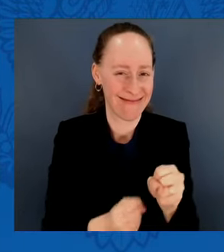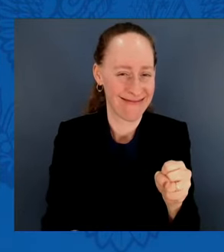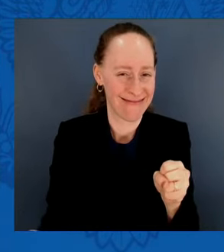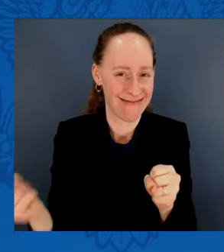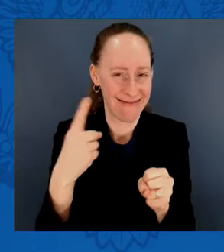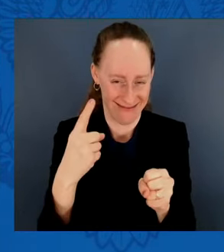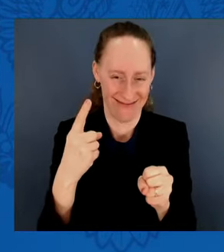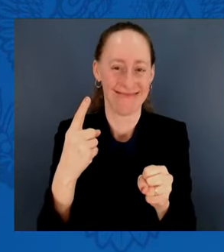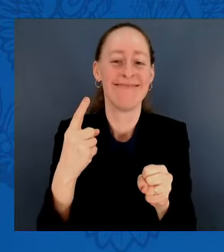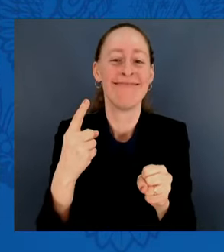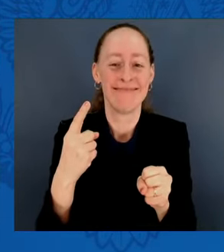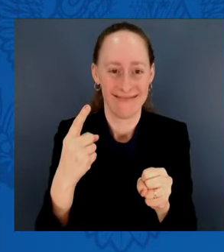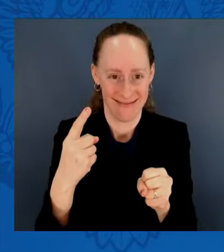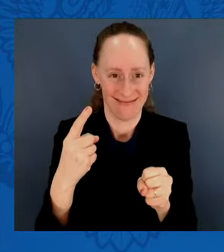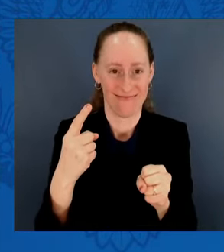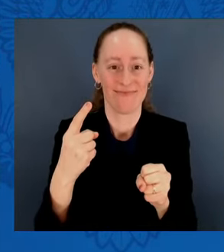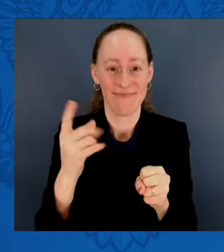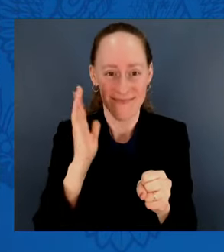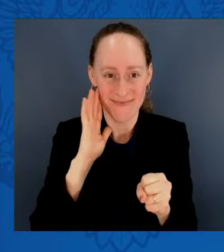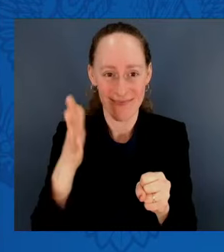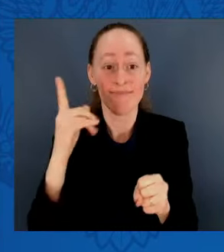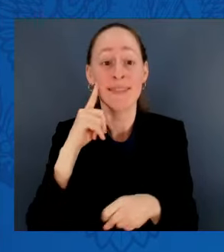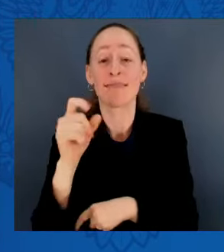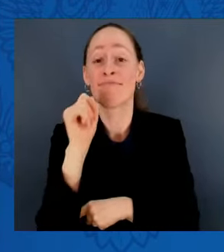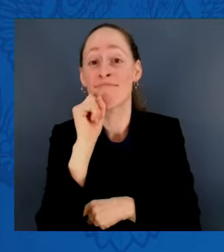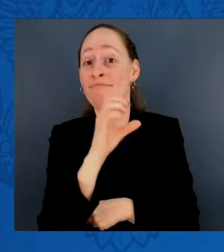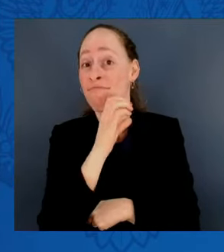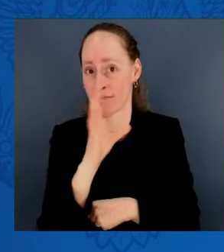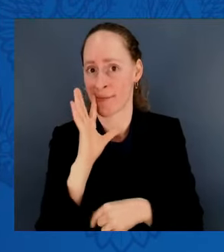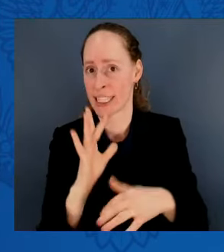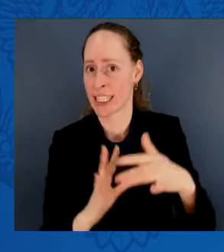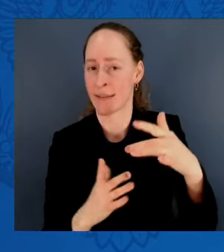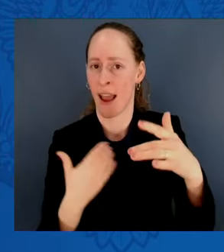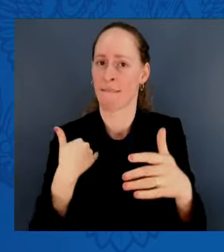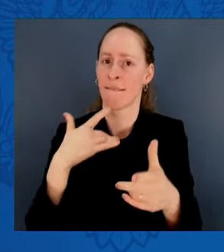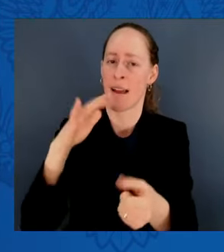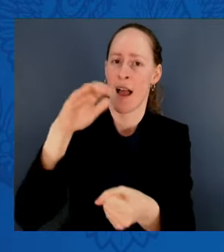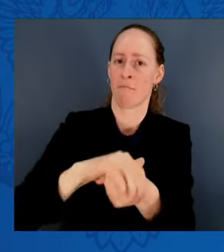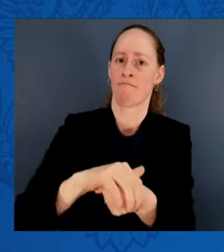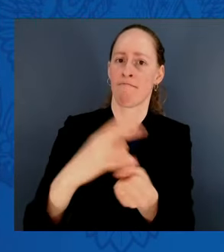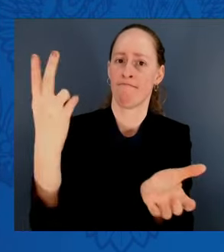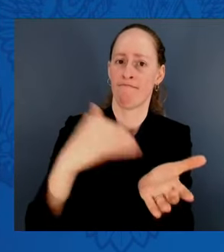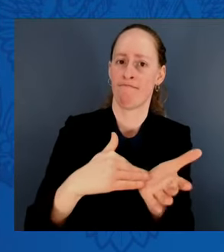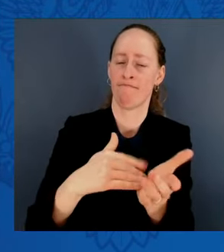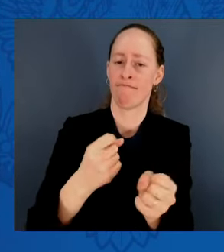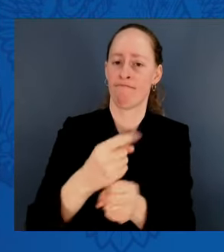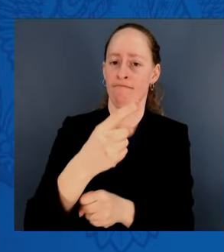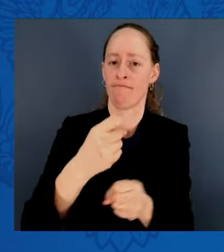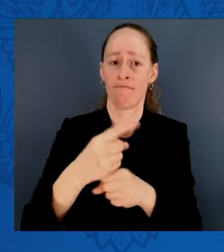year. Even for expensive cancer drugs, it costs $10,000, $12,000, $15,000.